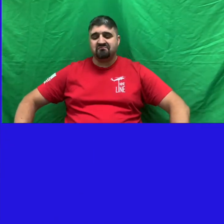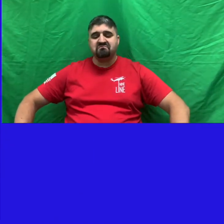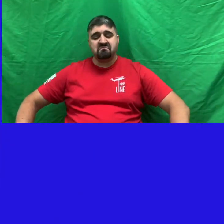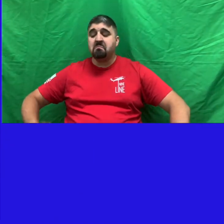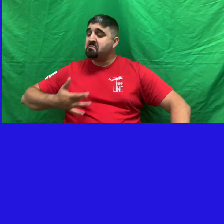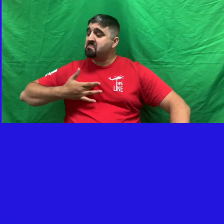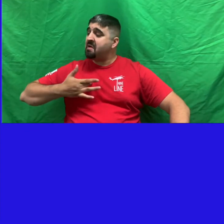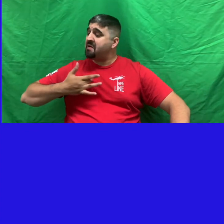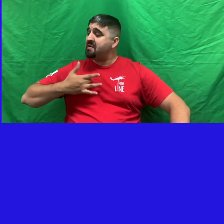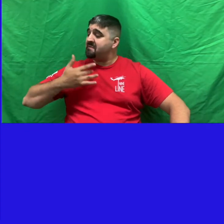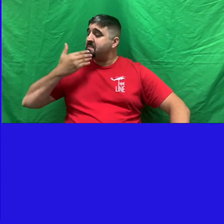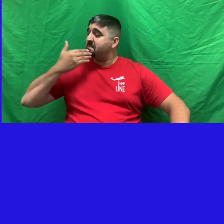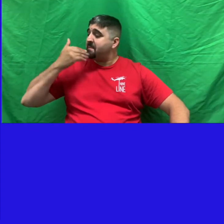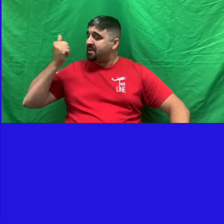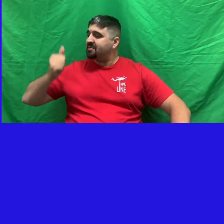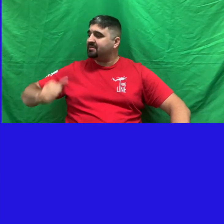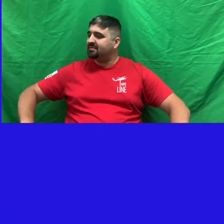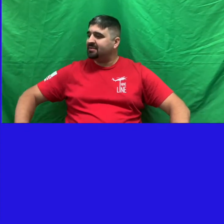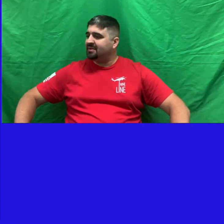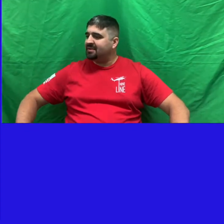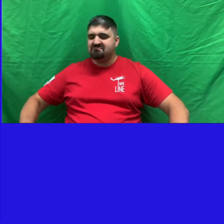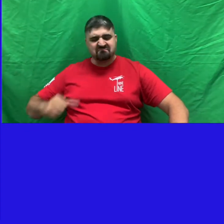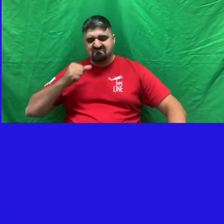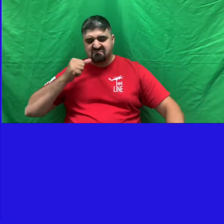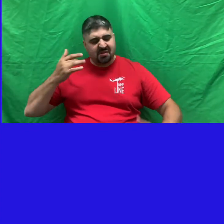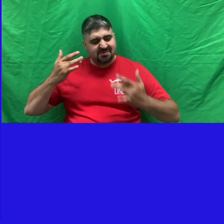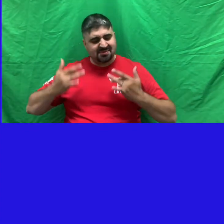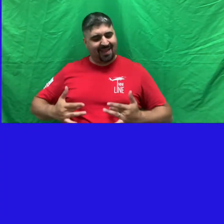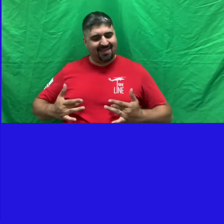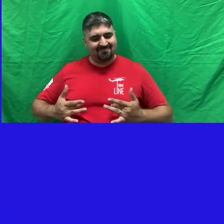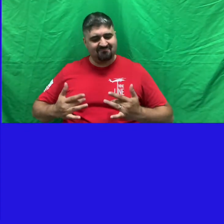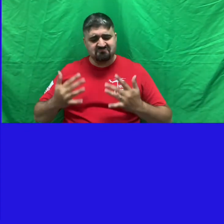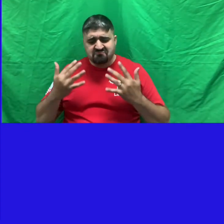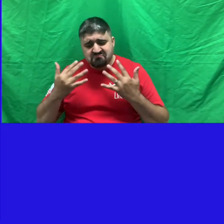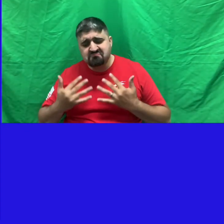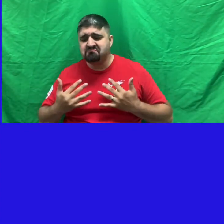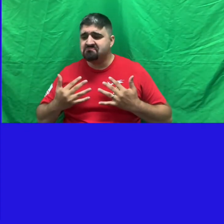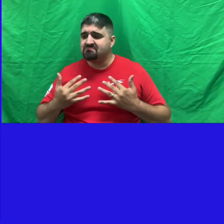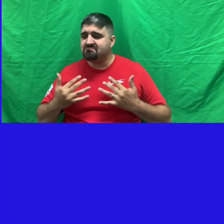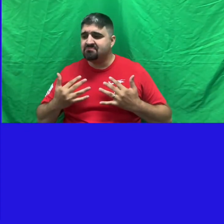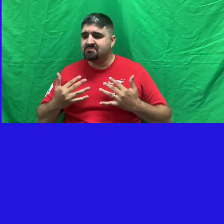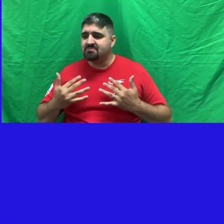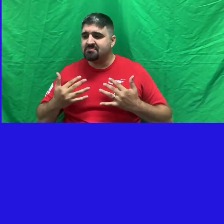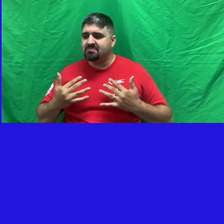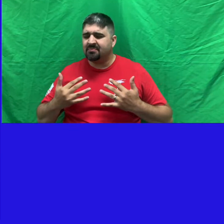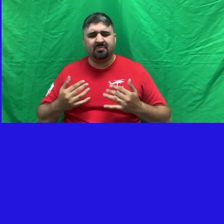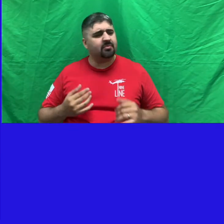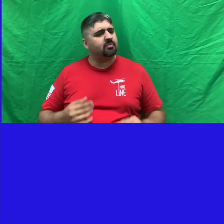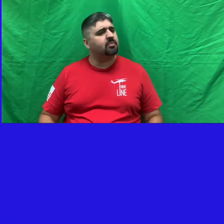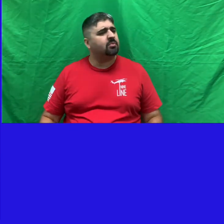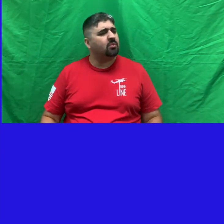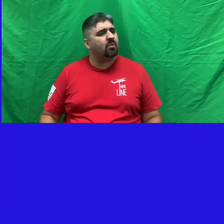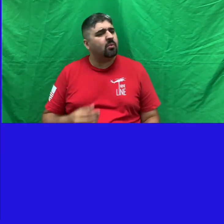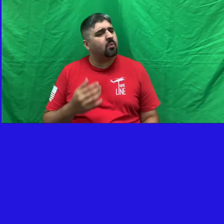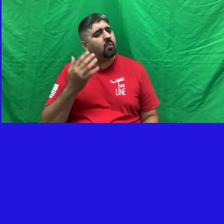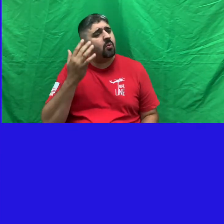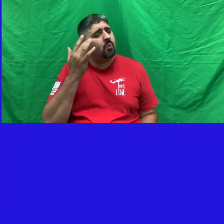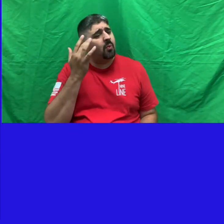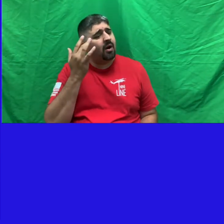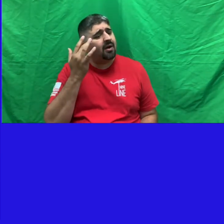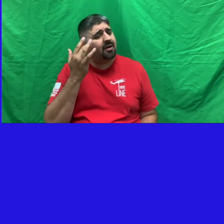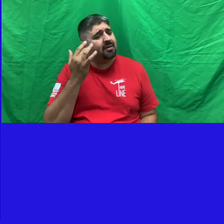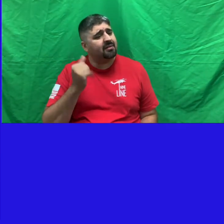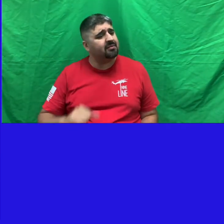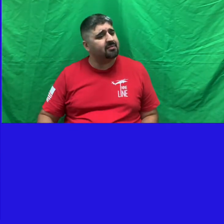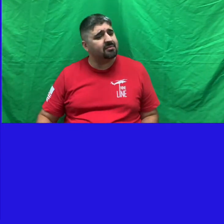There, said Toad. Now I feel better. I am not in the dumps anymore.